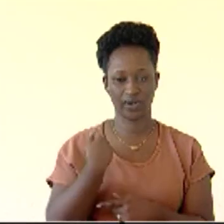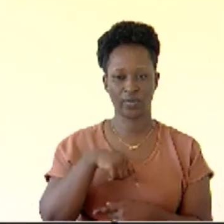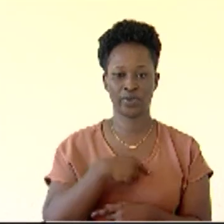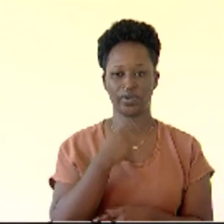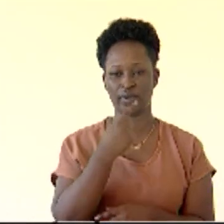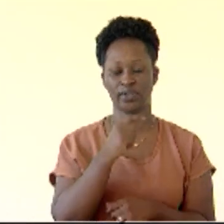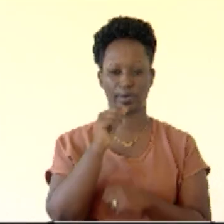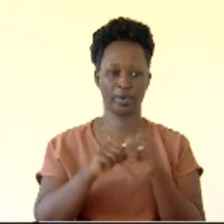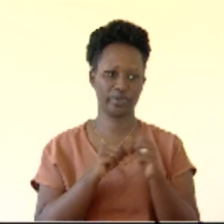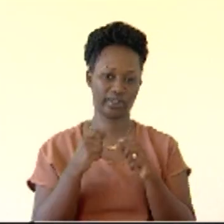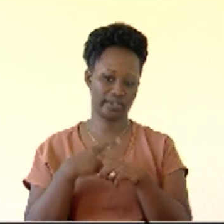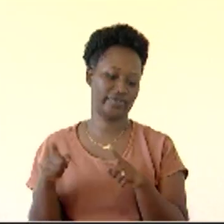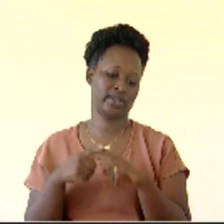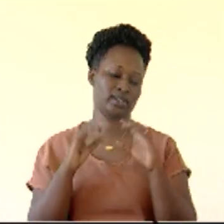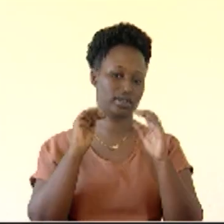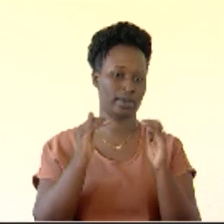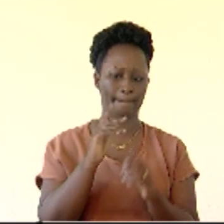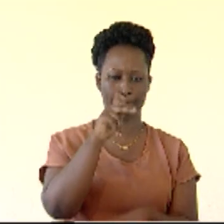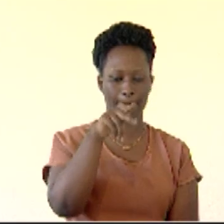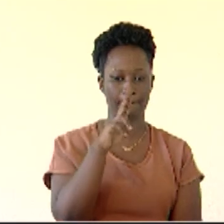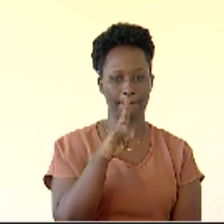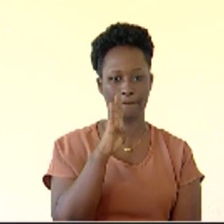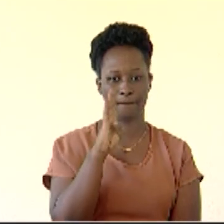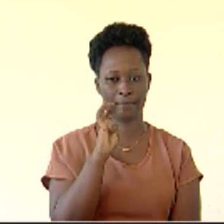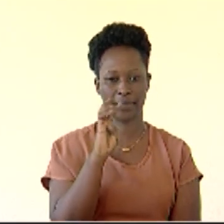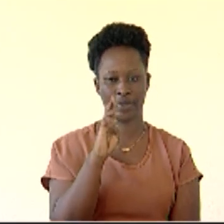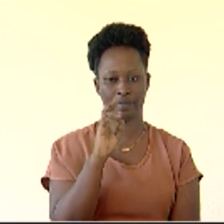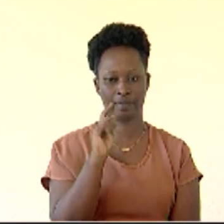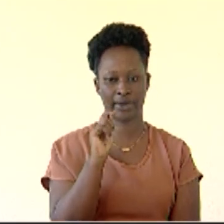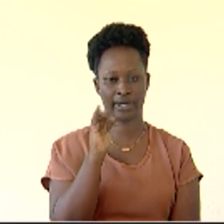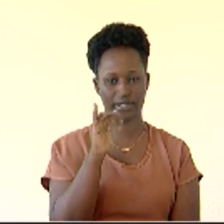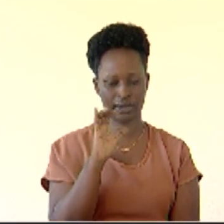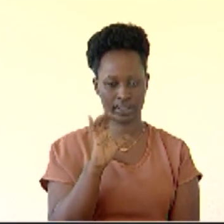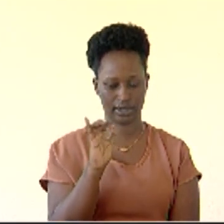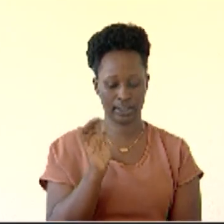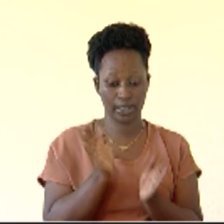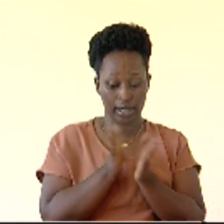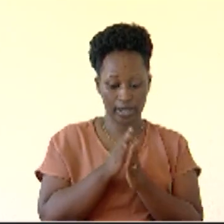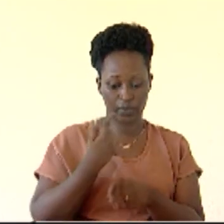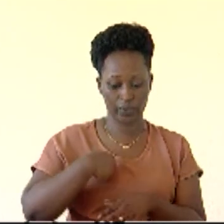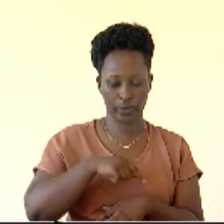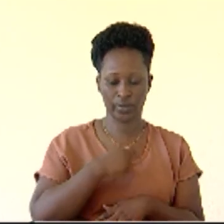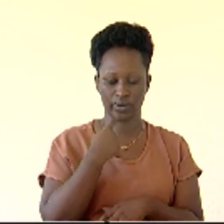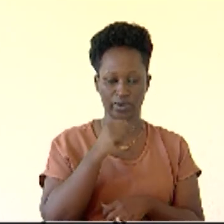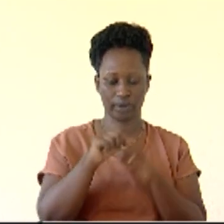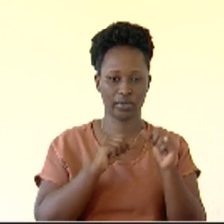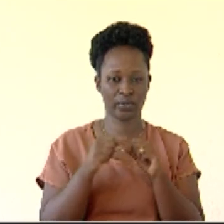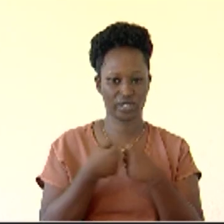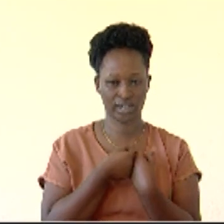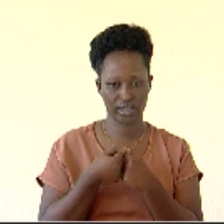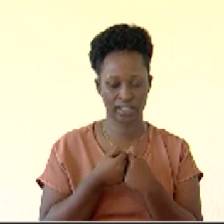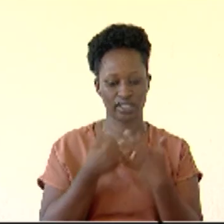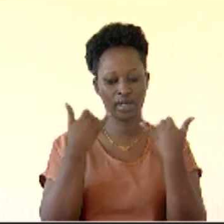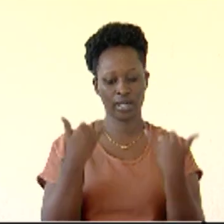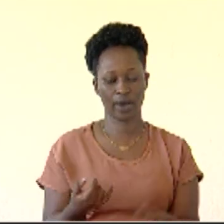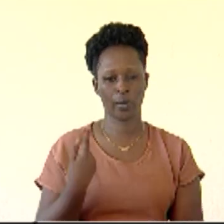both in girls and boys. We talked about challenges that happens between boys and girls. So today we're going to